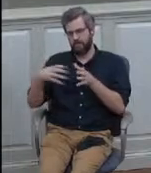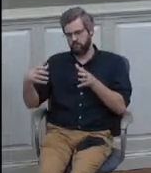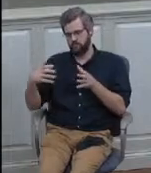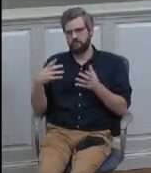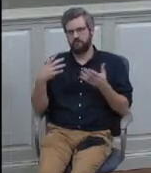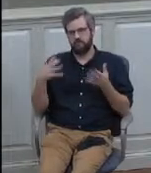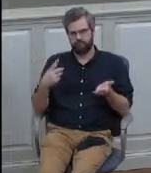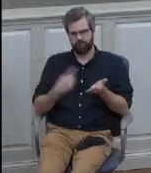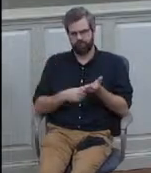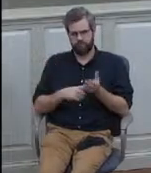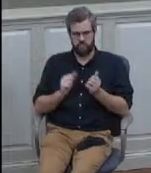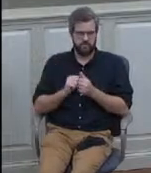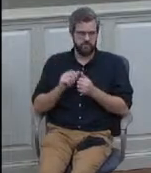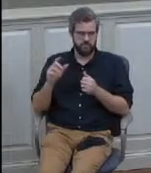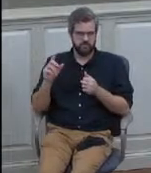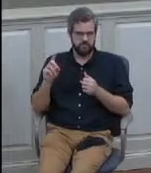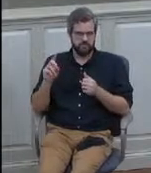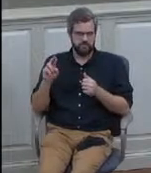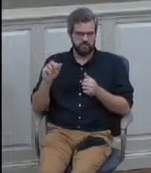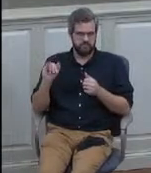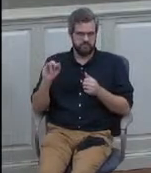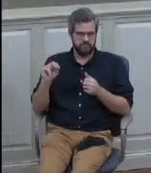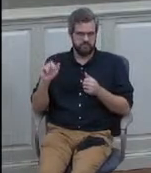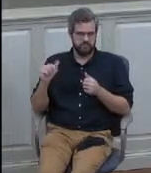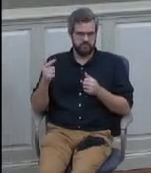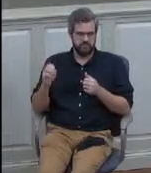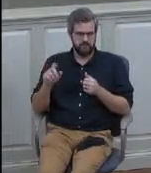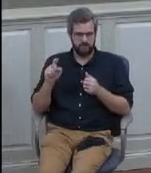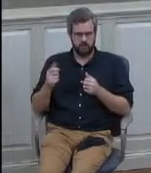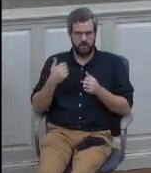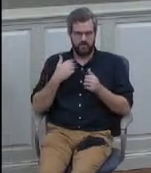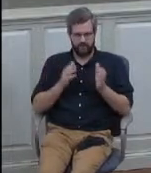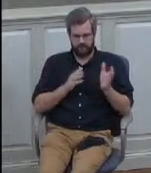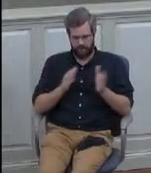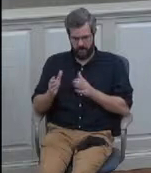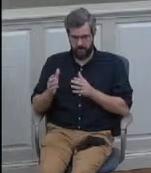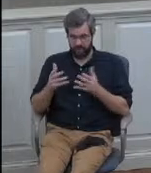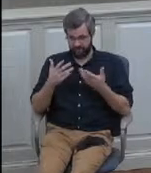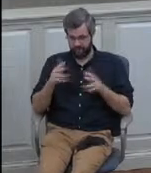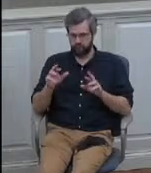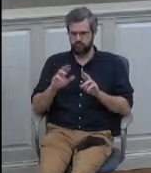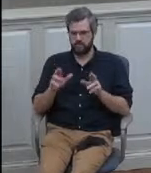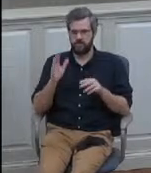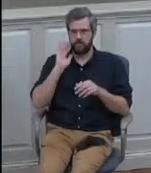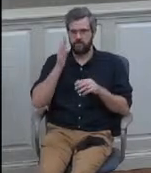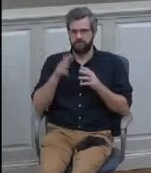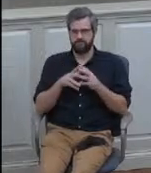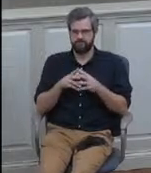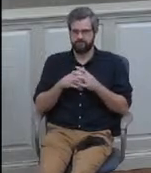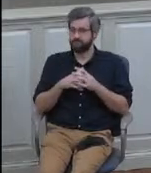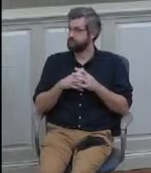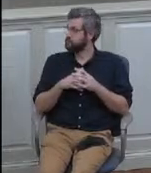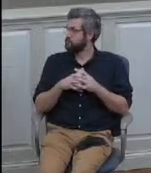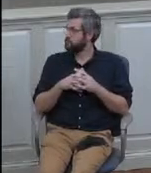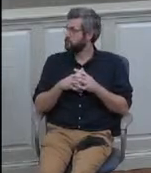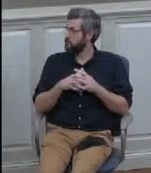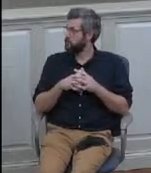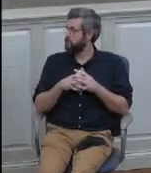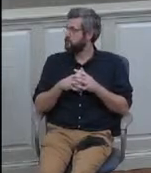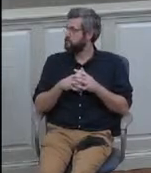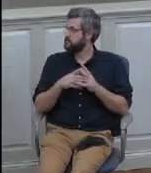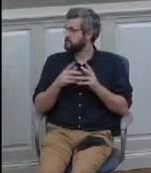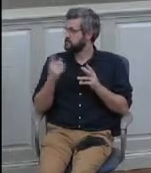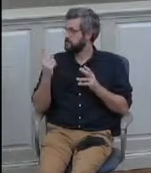with Earl about that. We've got a plan to figure that out, and then we'll get that ready. And then one of the things we'll ask